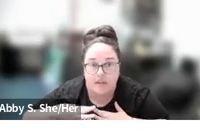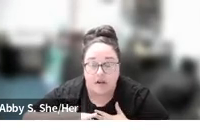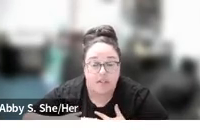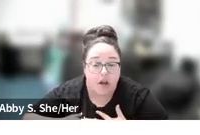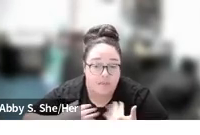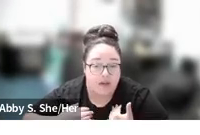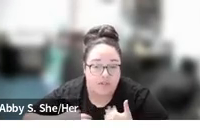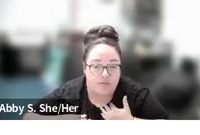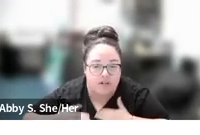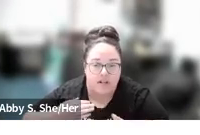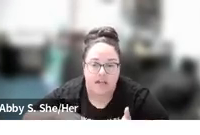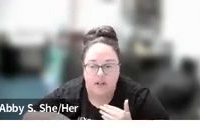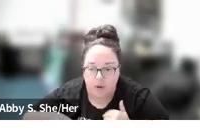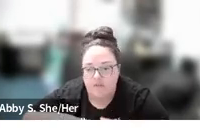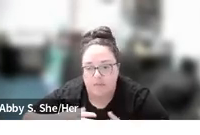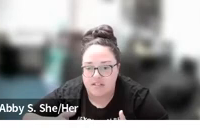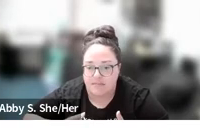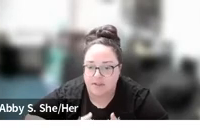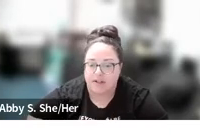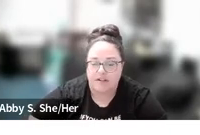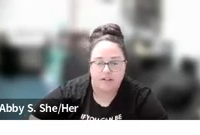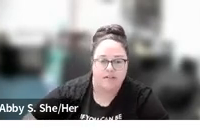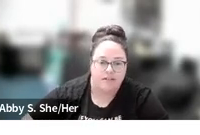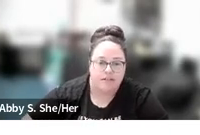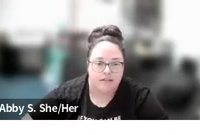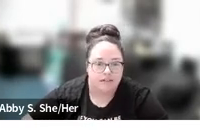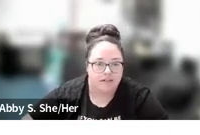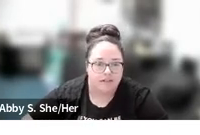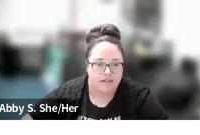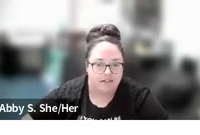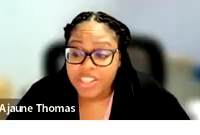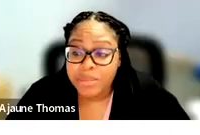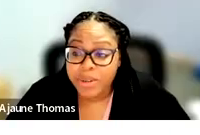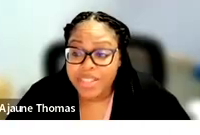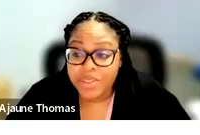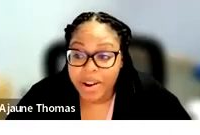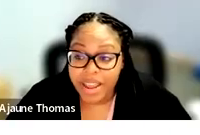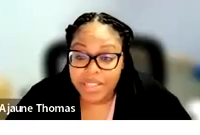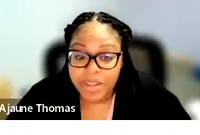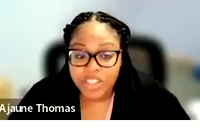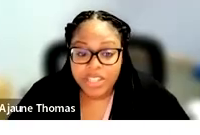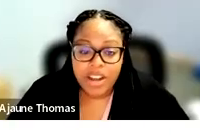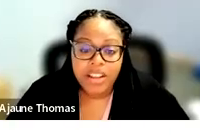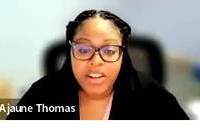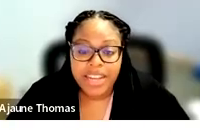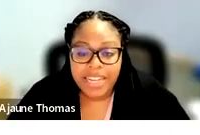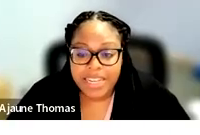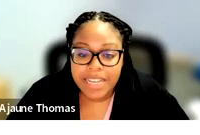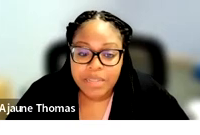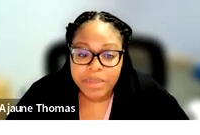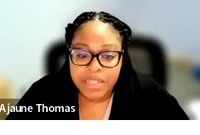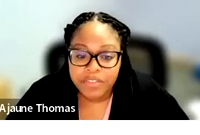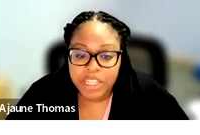have something called TalkBack, which we're going to kind of go over, but it's similar. So that actually brings us to our next question. Are there